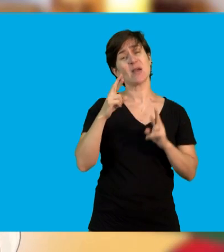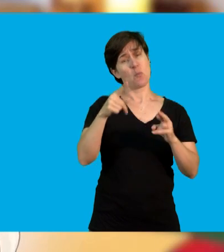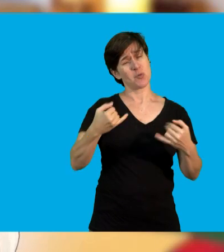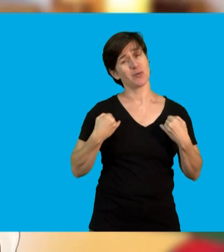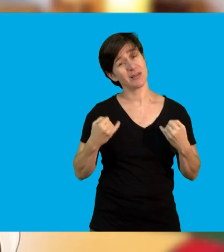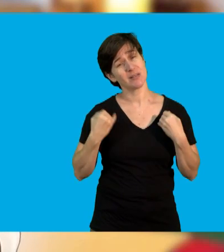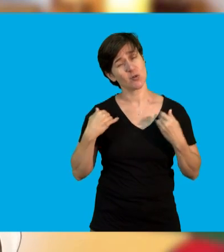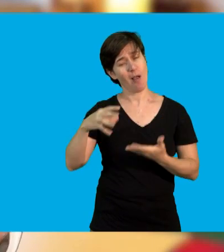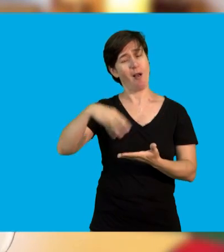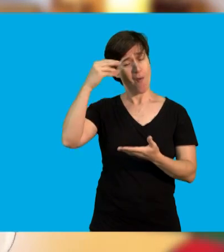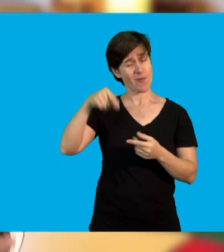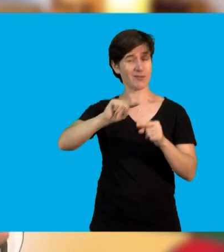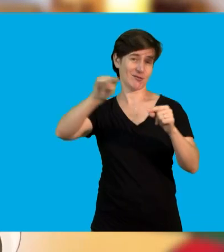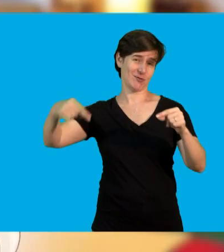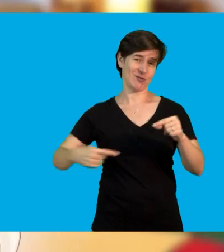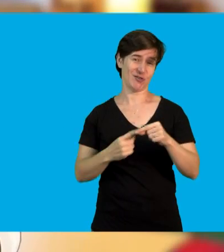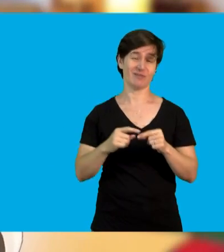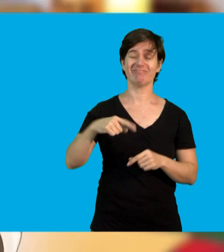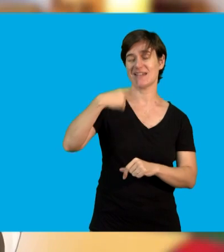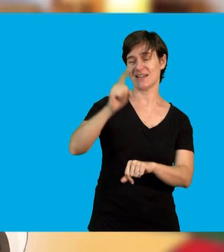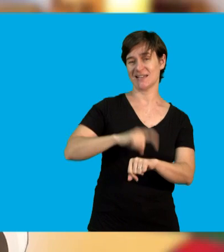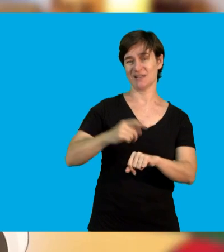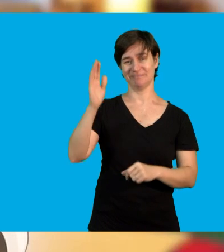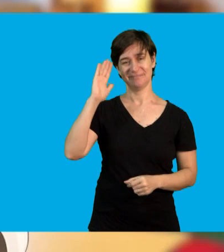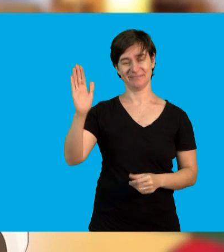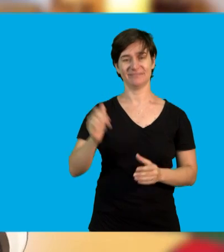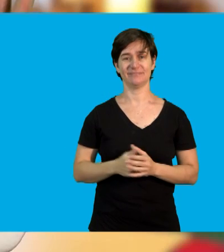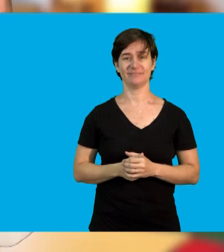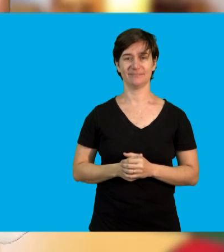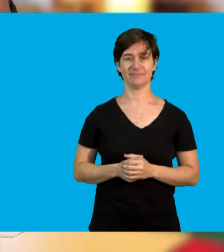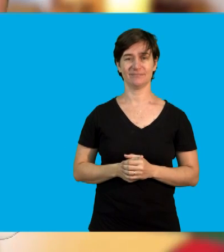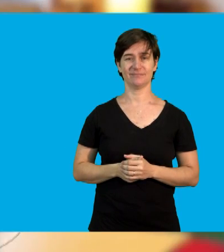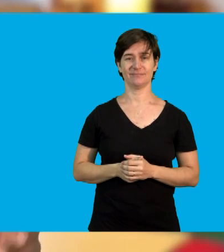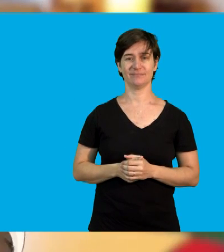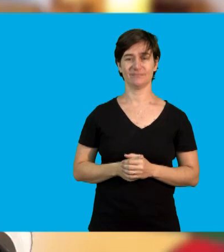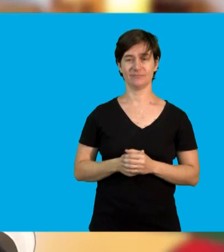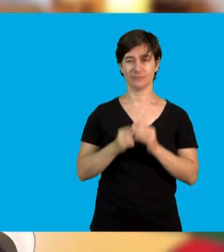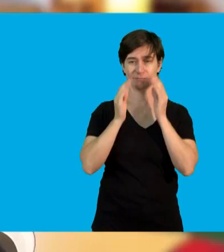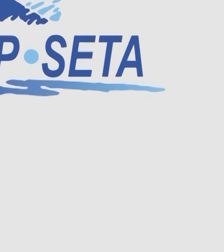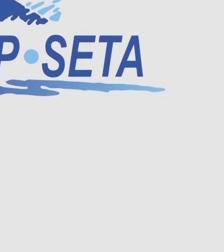hope you had as much fun as I did learning about the series circuit, and until I see you next time, goodbye.